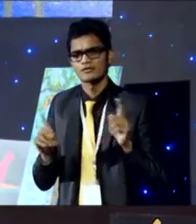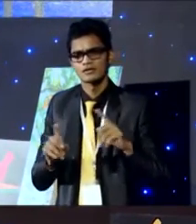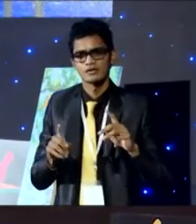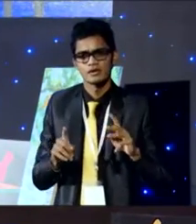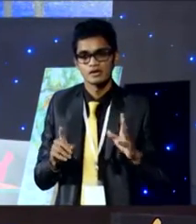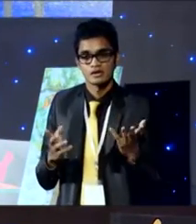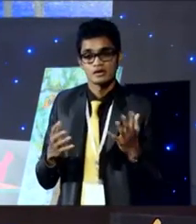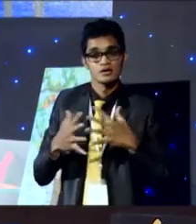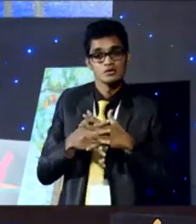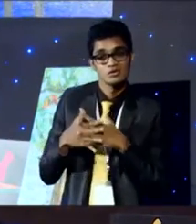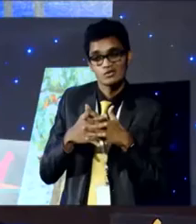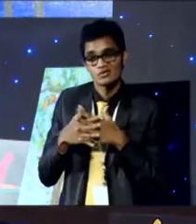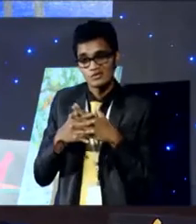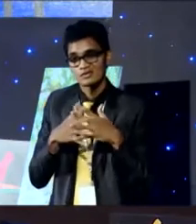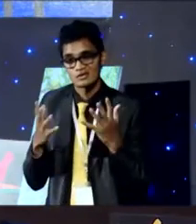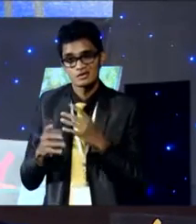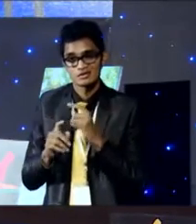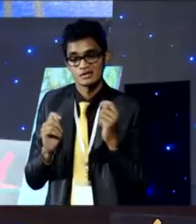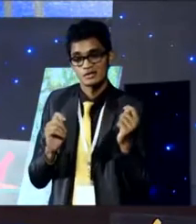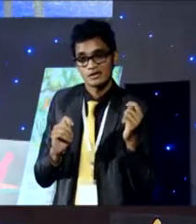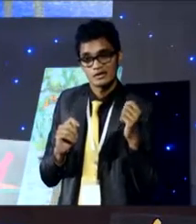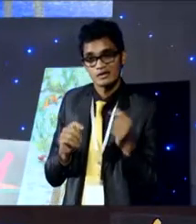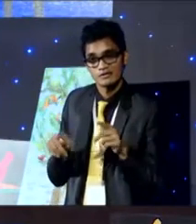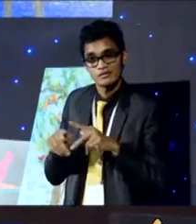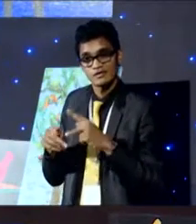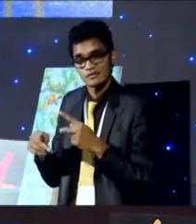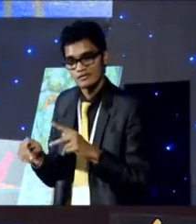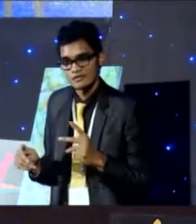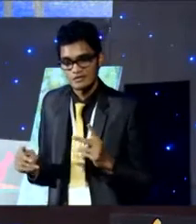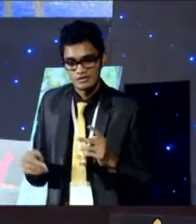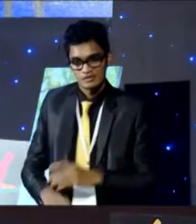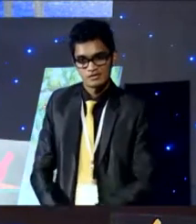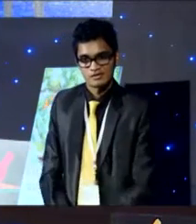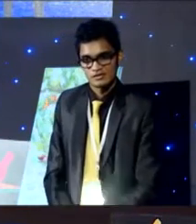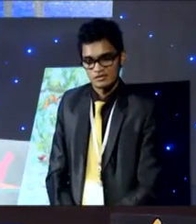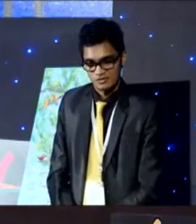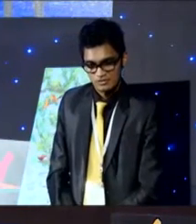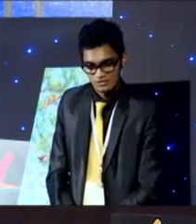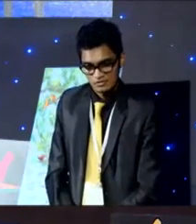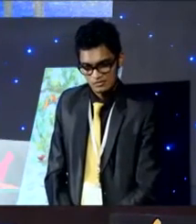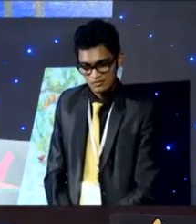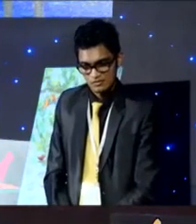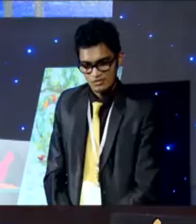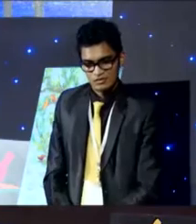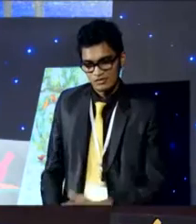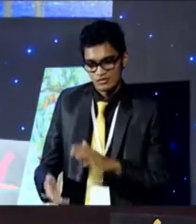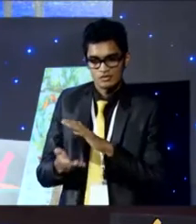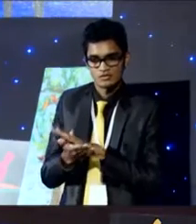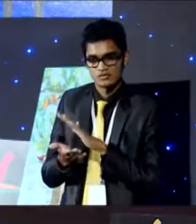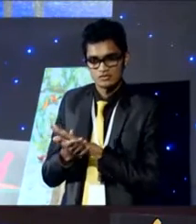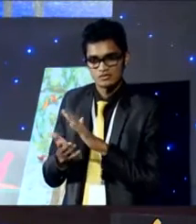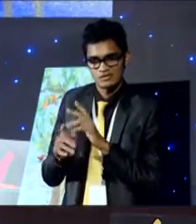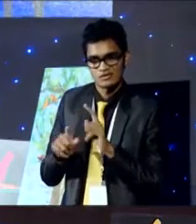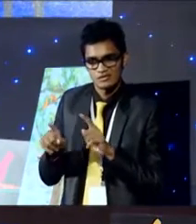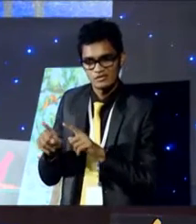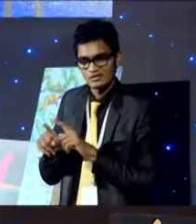I was telling somebody earlier today, during Abraham Lincoln's time, they set up the Gallaudet University, which is the university for the deaf.